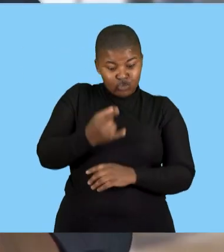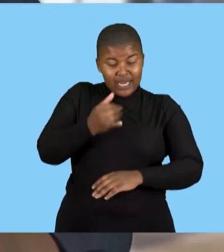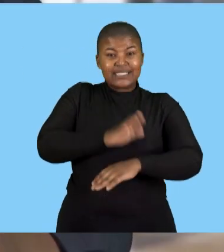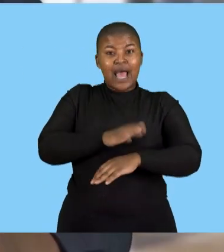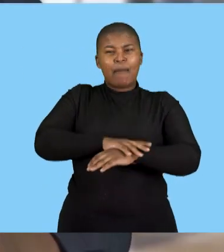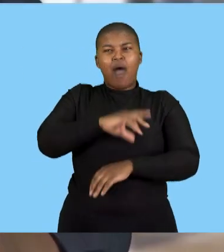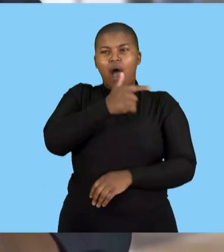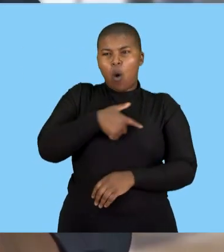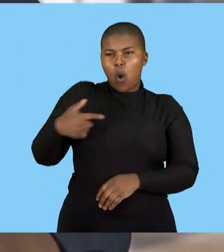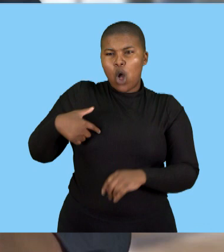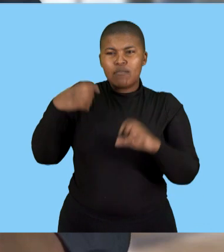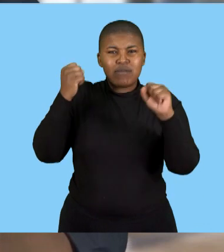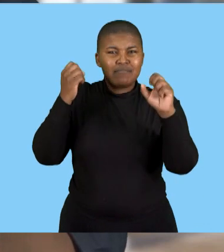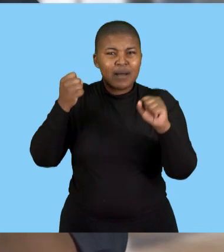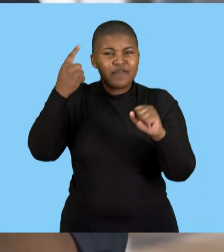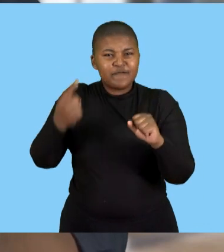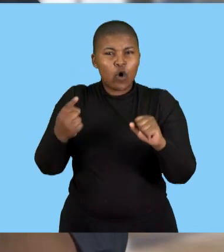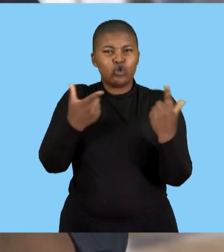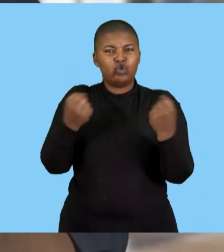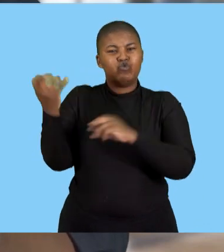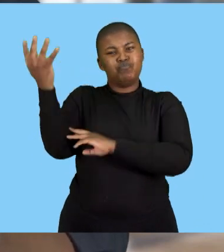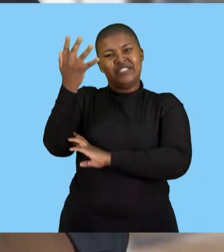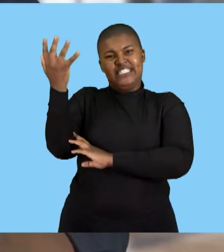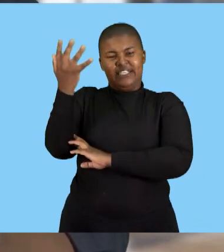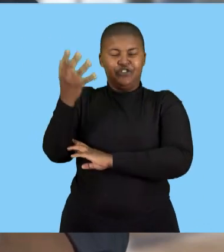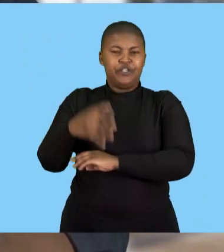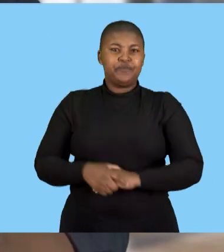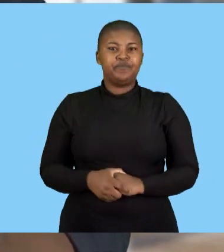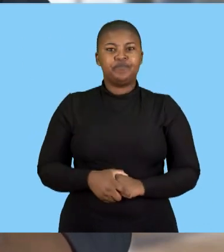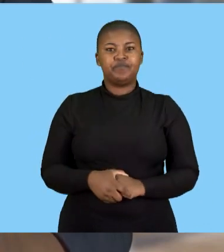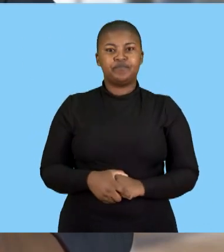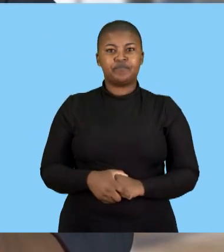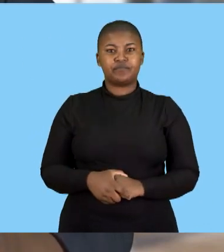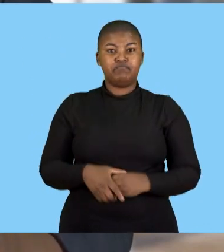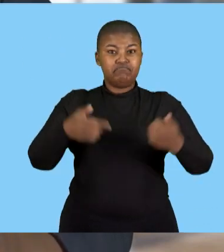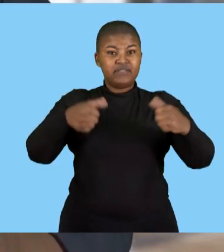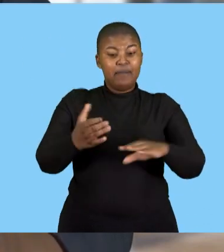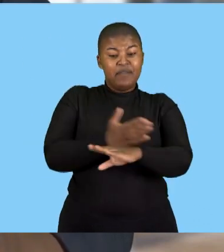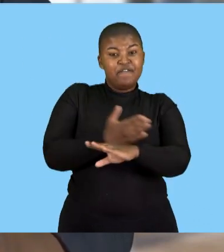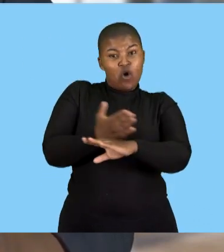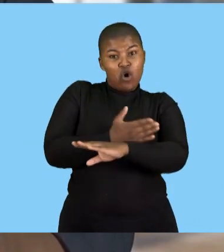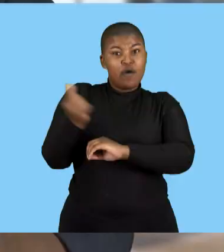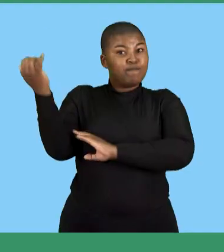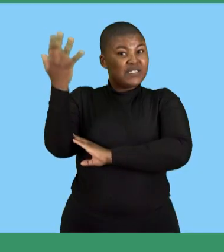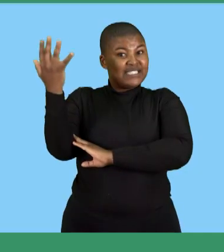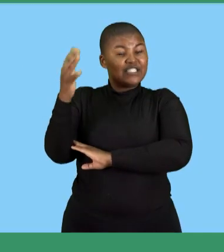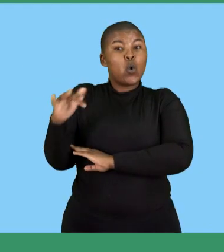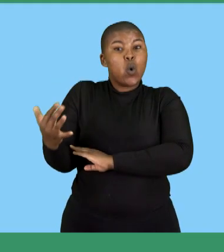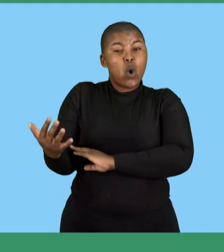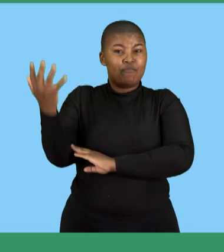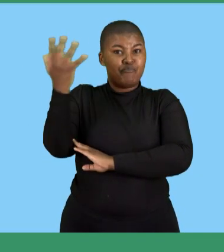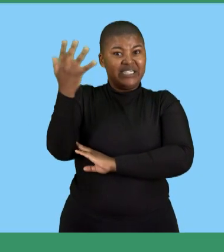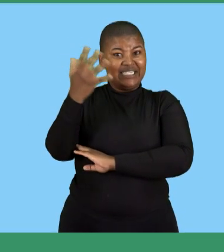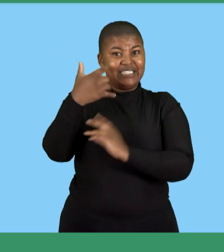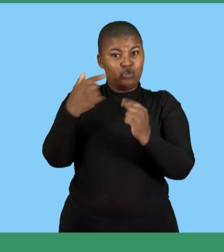to address or to do the presentation. And then another aspect is that before the presentation or when the